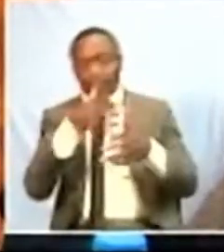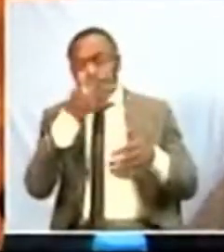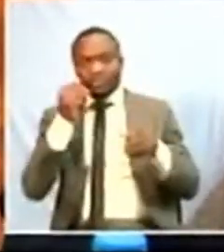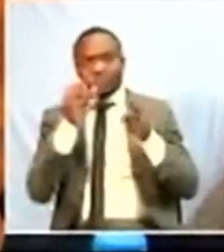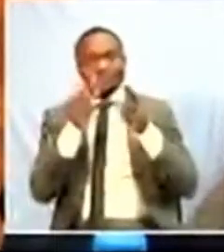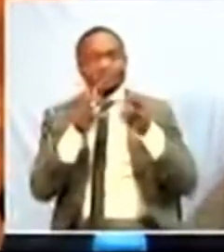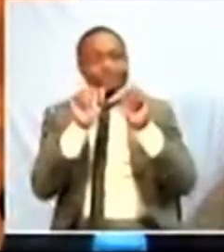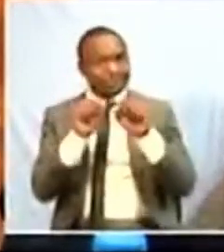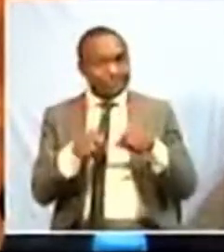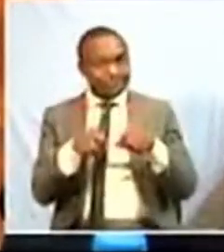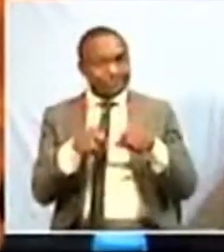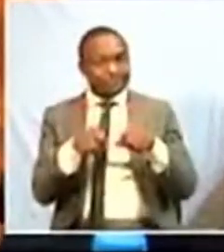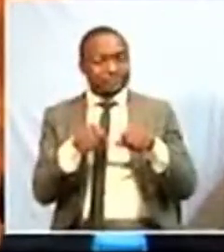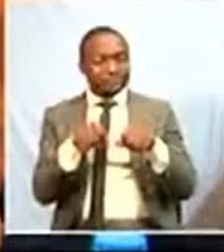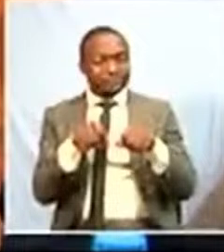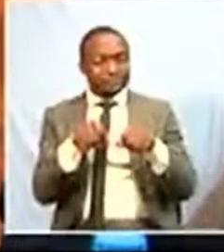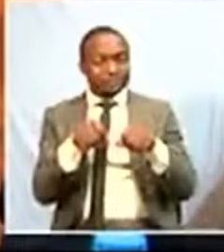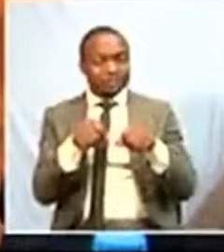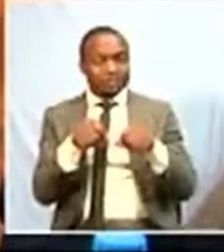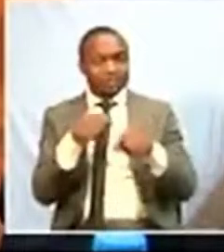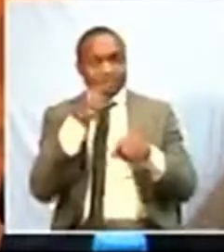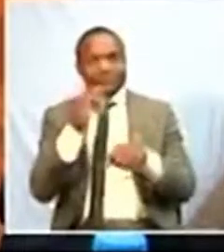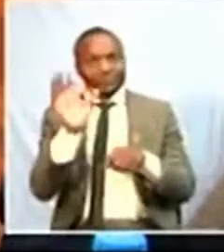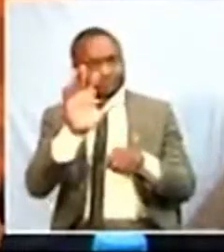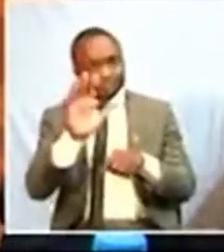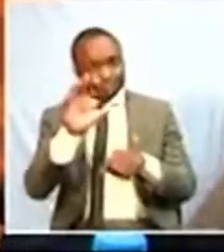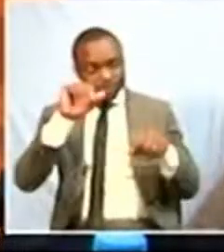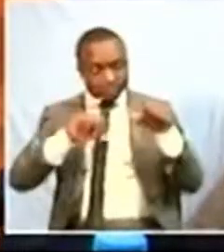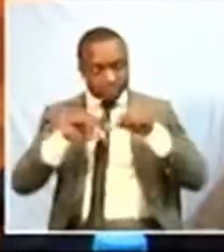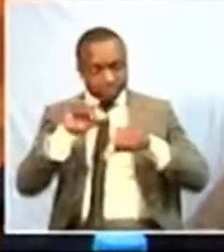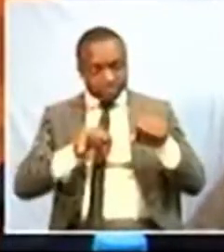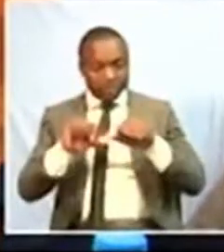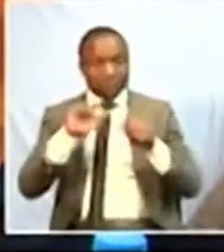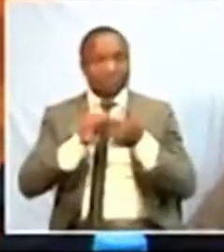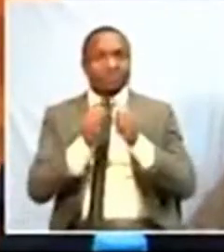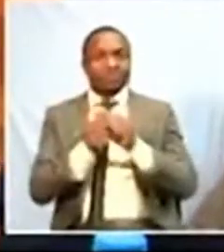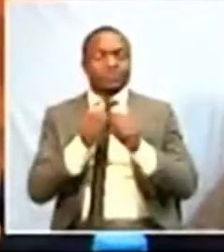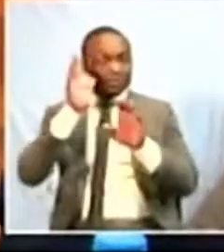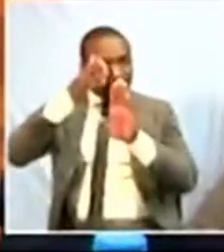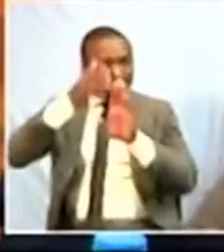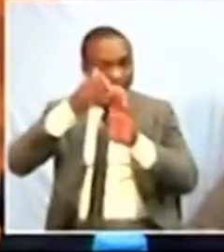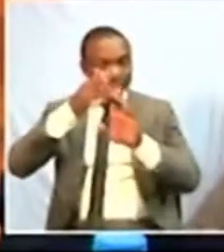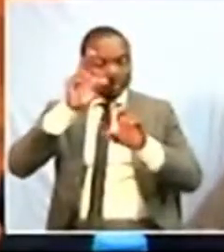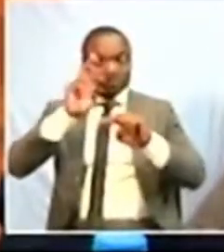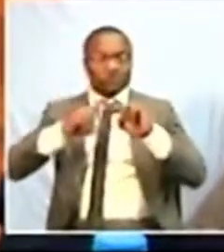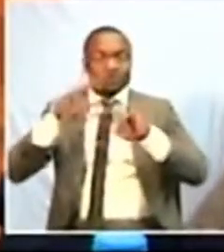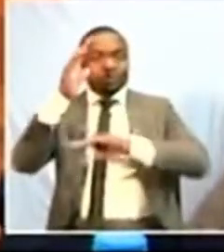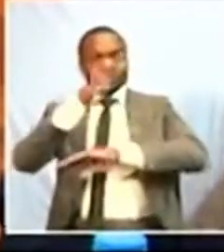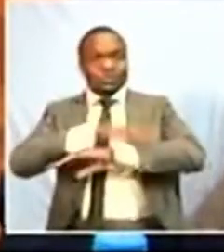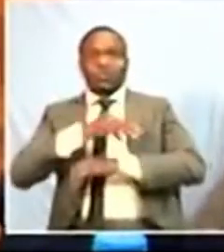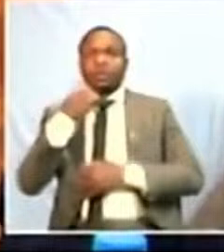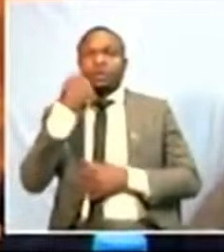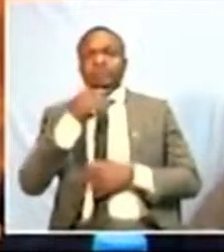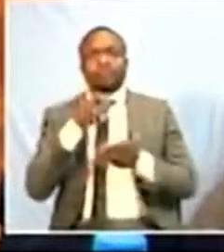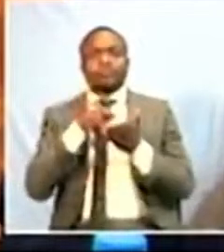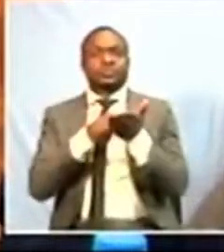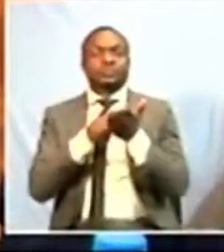we can actually say bye to audit queries in relation to desks. Who recommended rosewood?